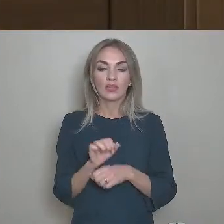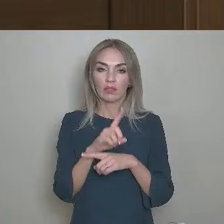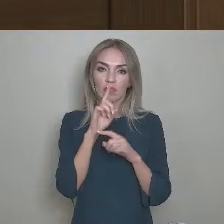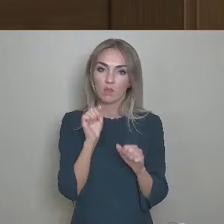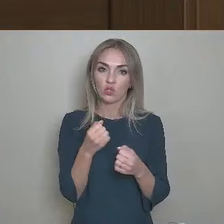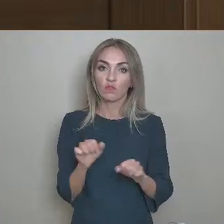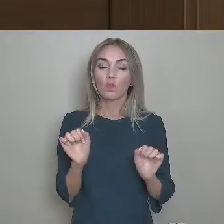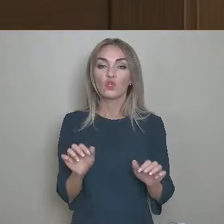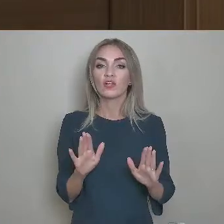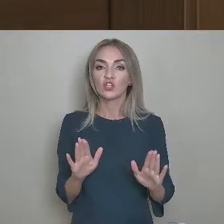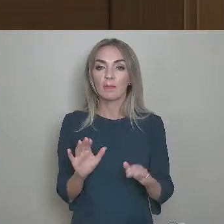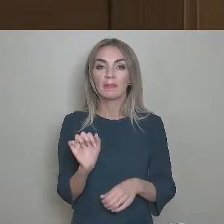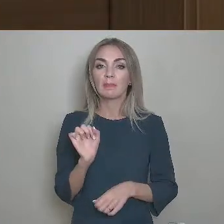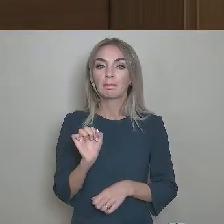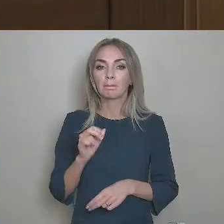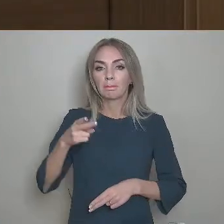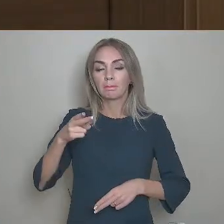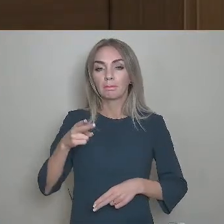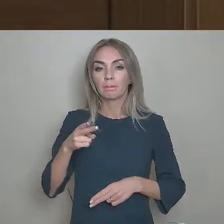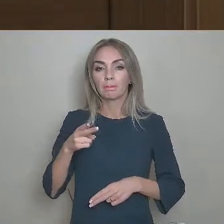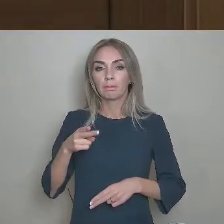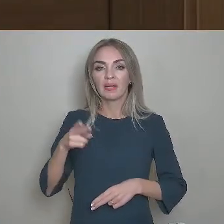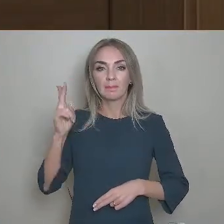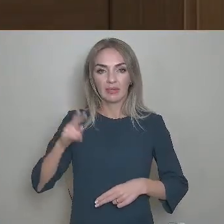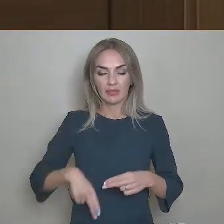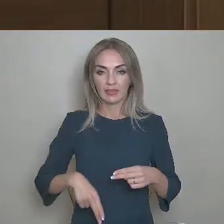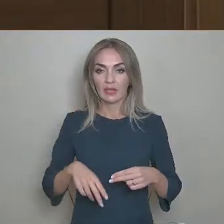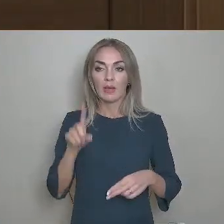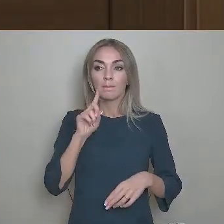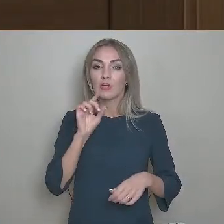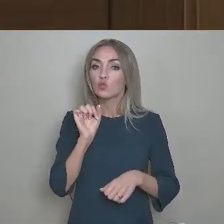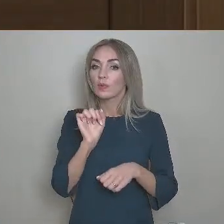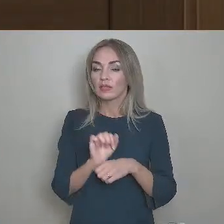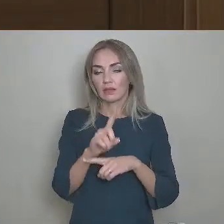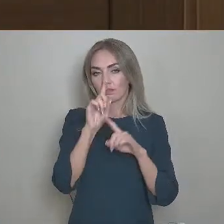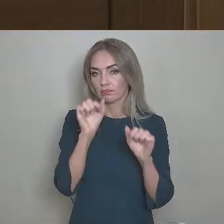be stopped. It could be just suspended, but